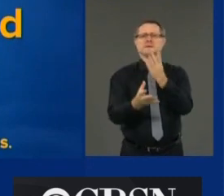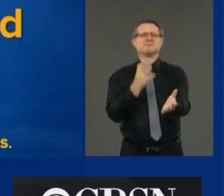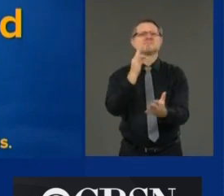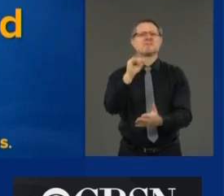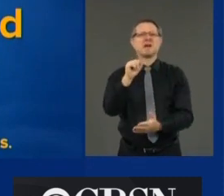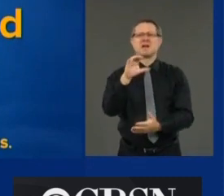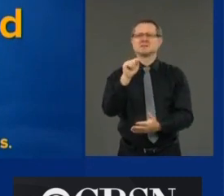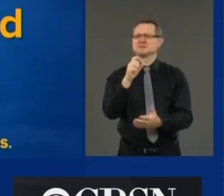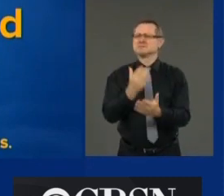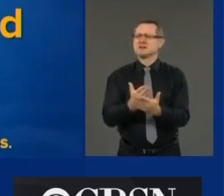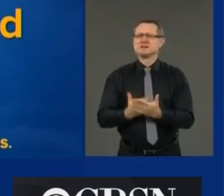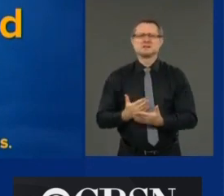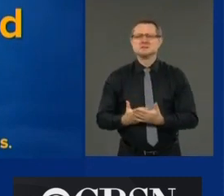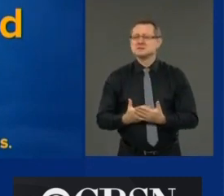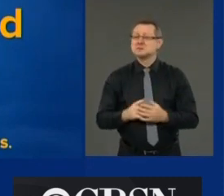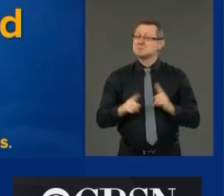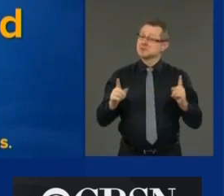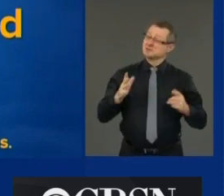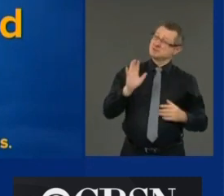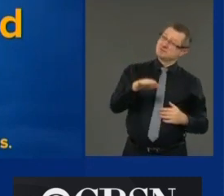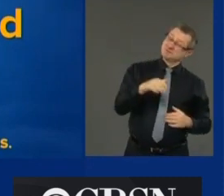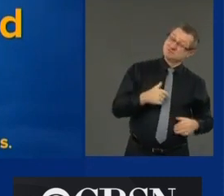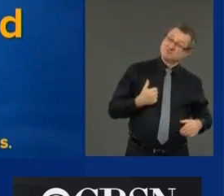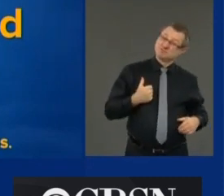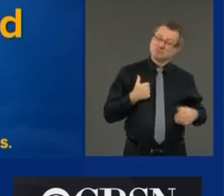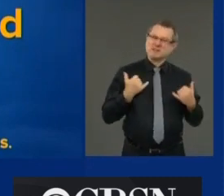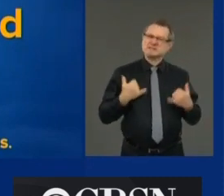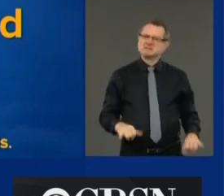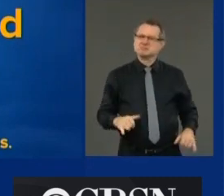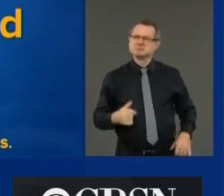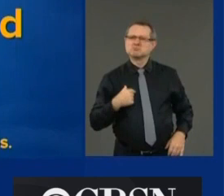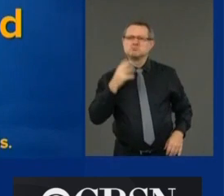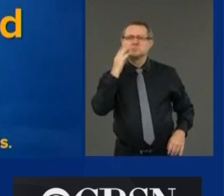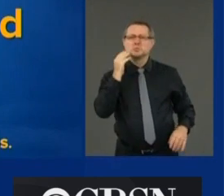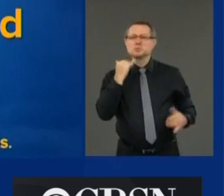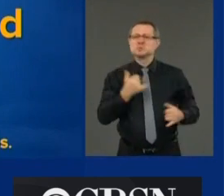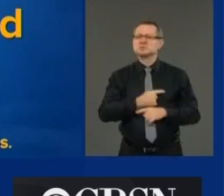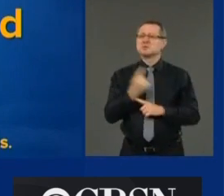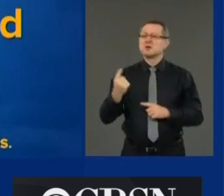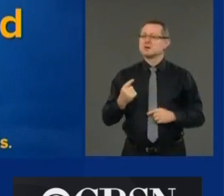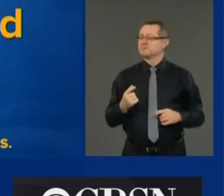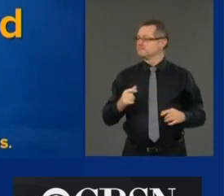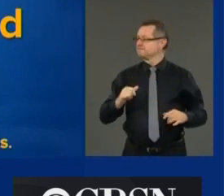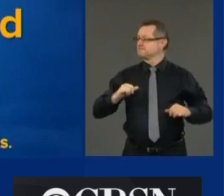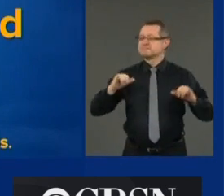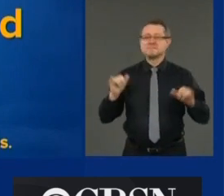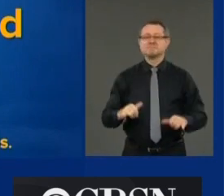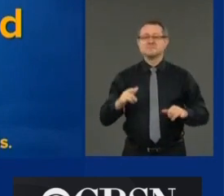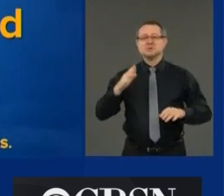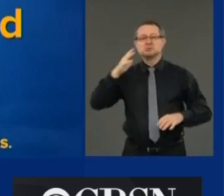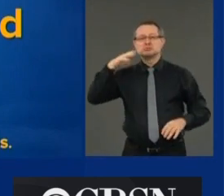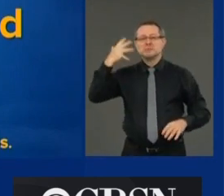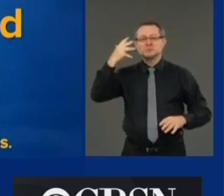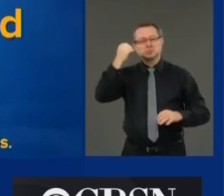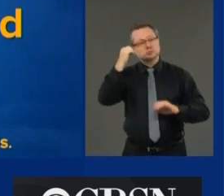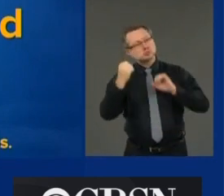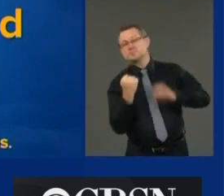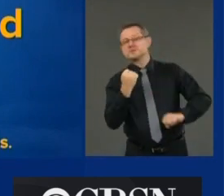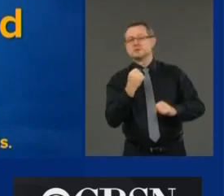this same inane political discussion. Well, you should reopen right